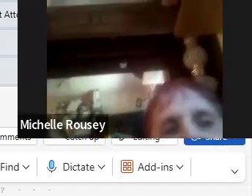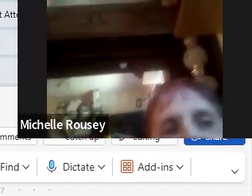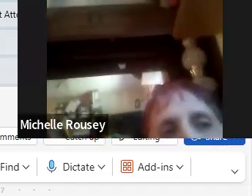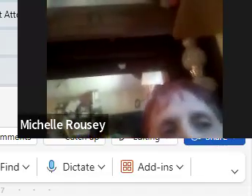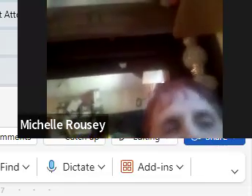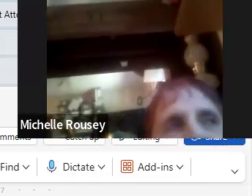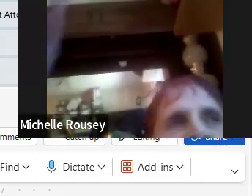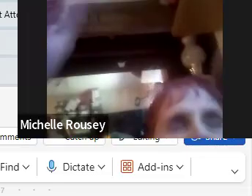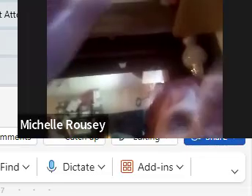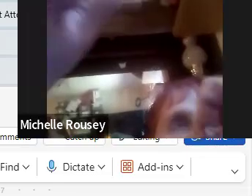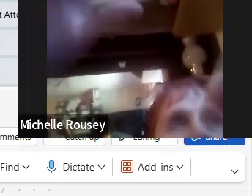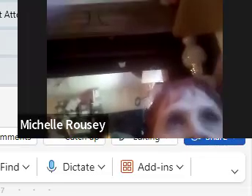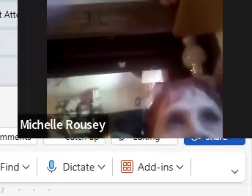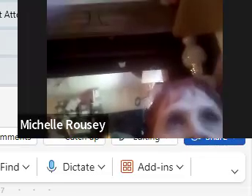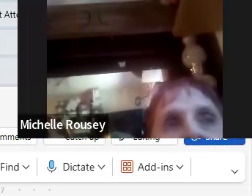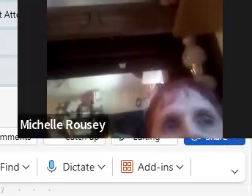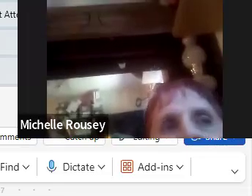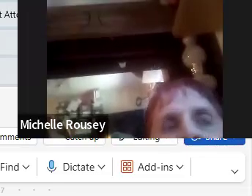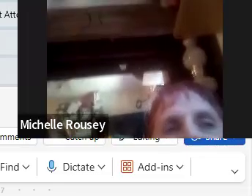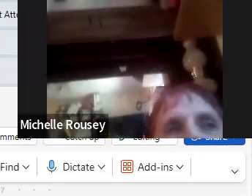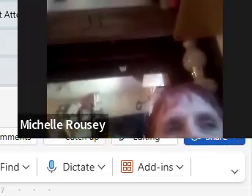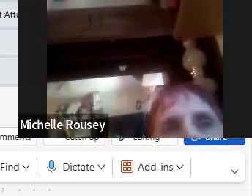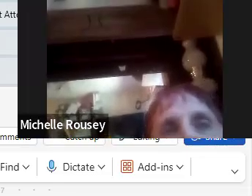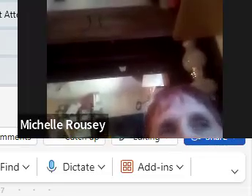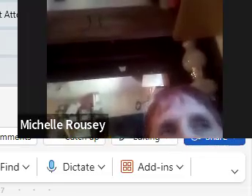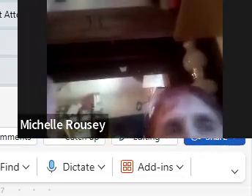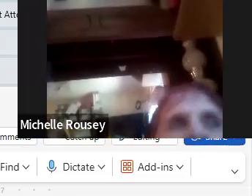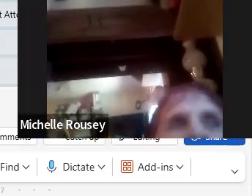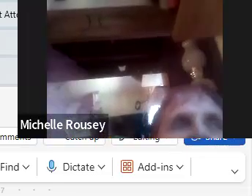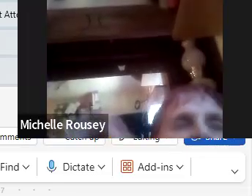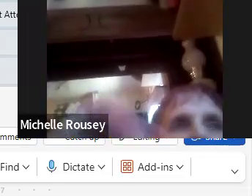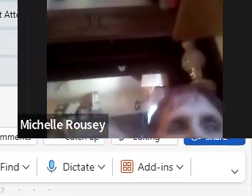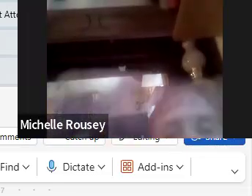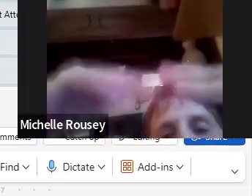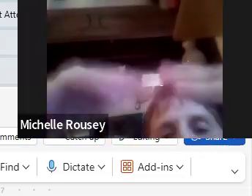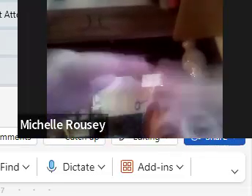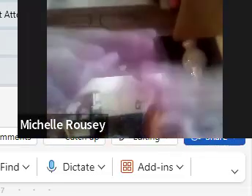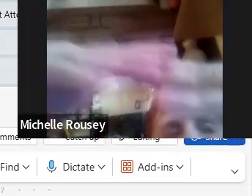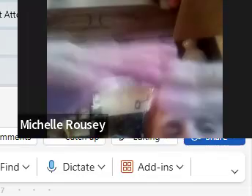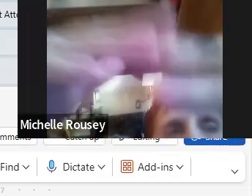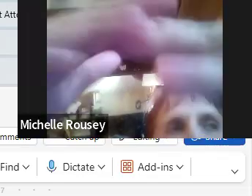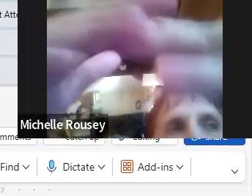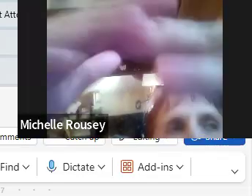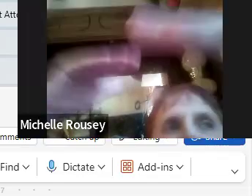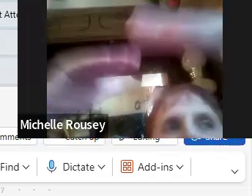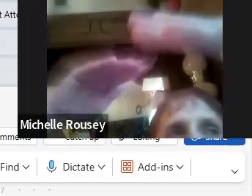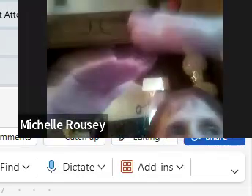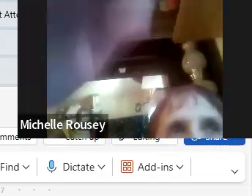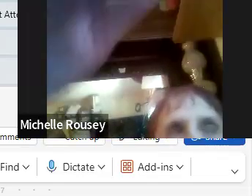me specifically to look at whether the project looked at underserved